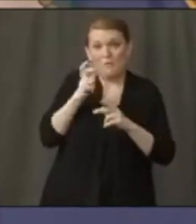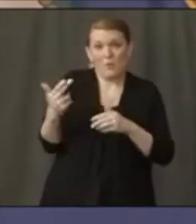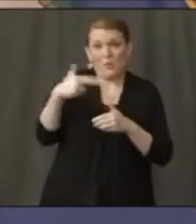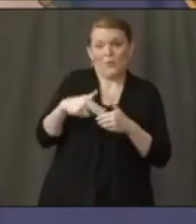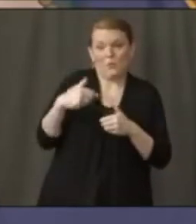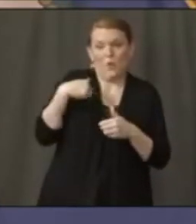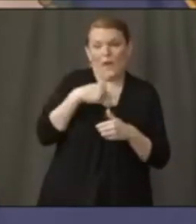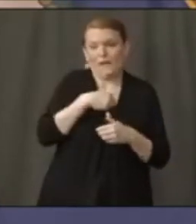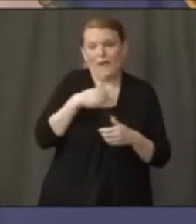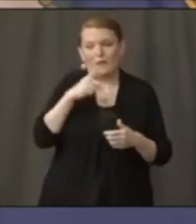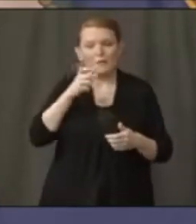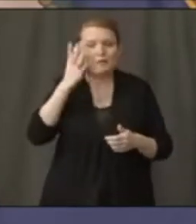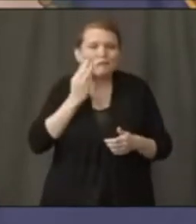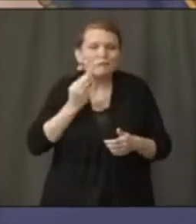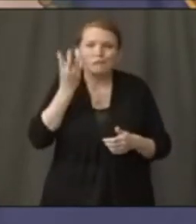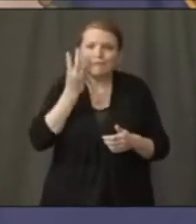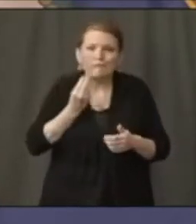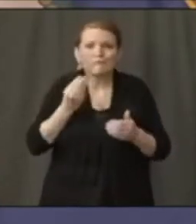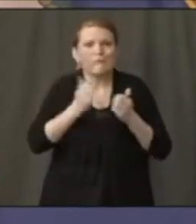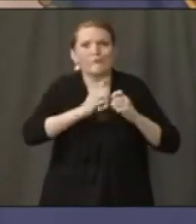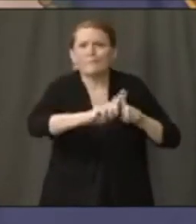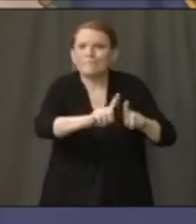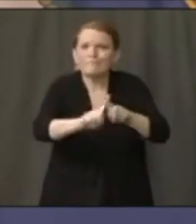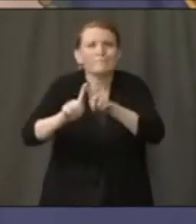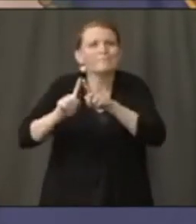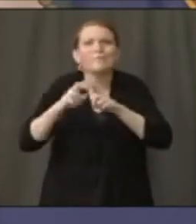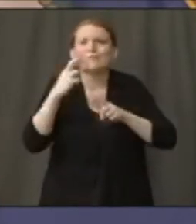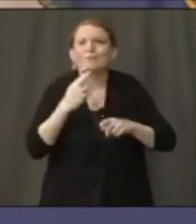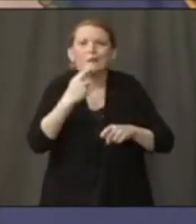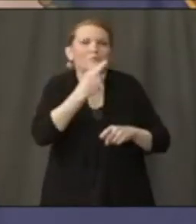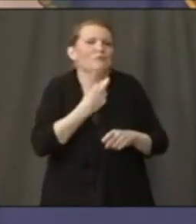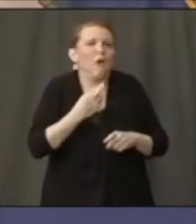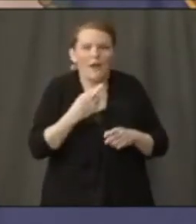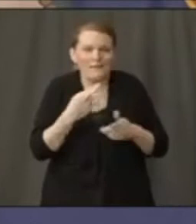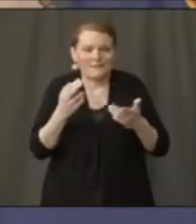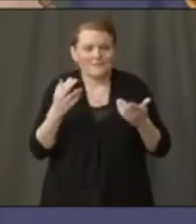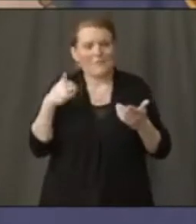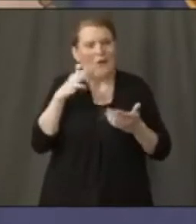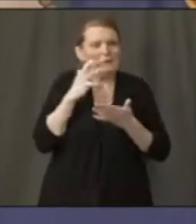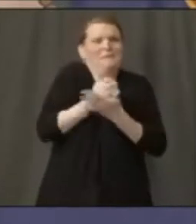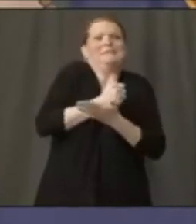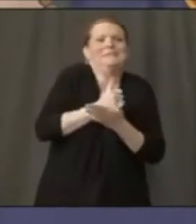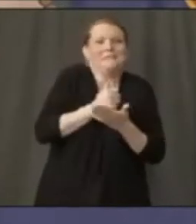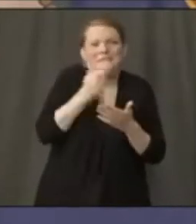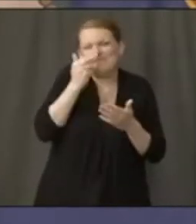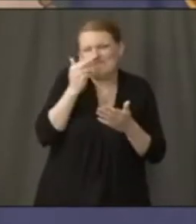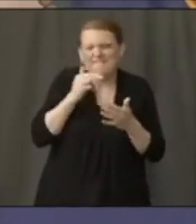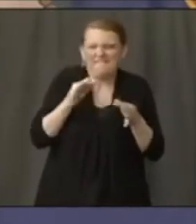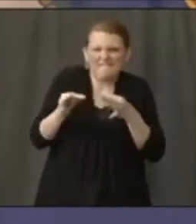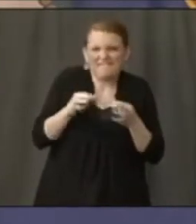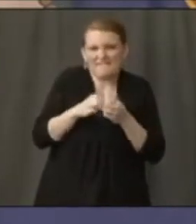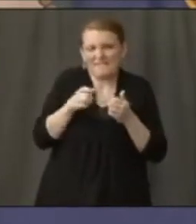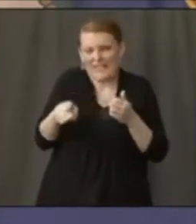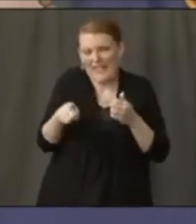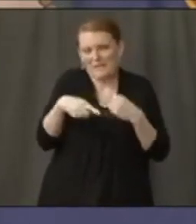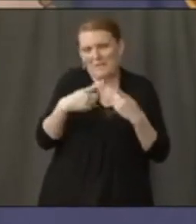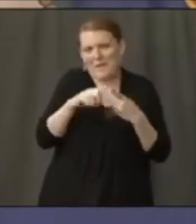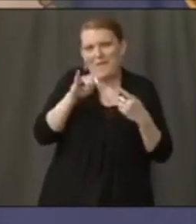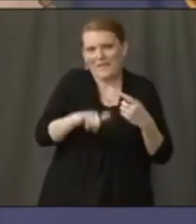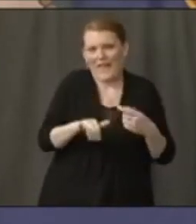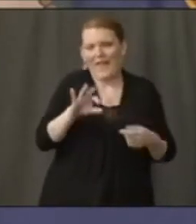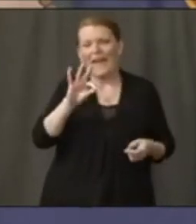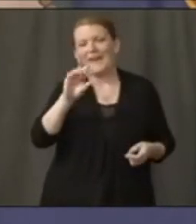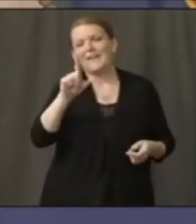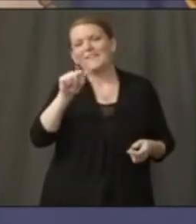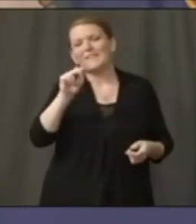since let me just start with you. Flanders Fish Market, one of the great places to go, East Lyme. I think I recommend it